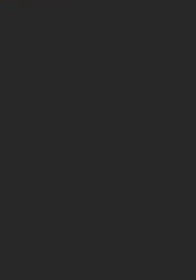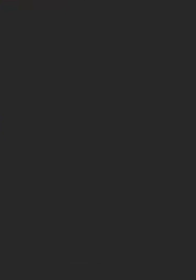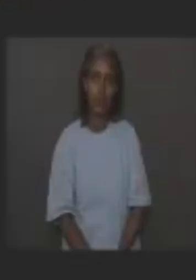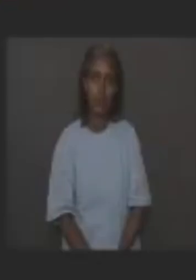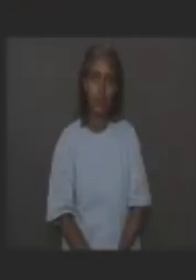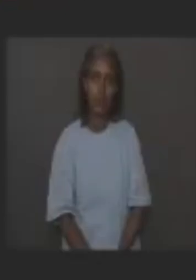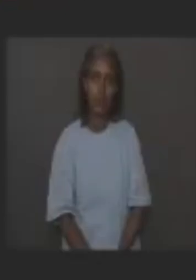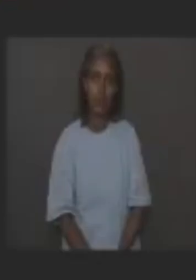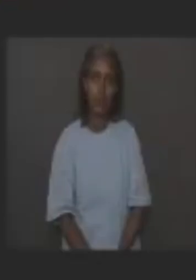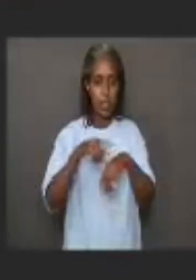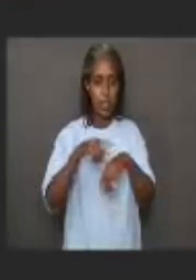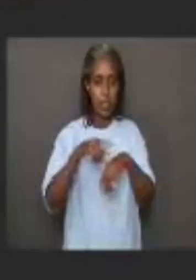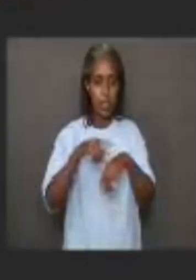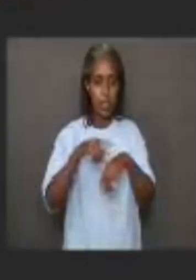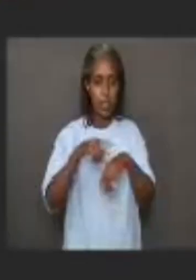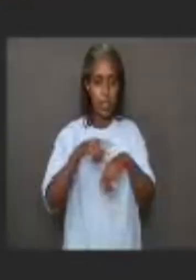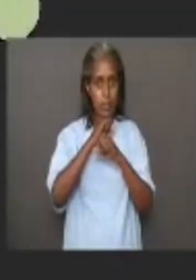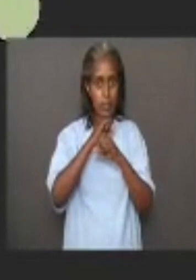Time's up.